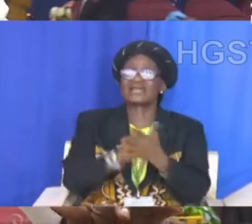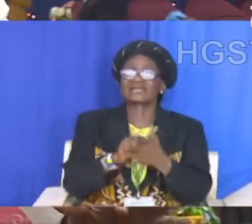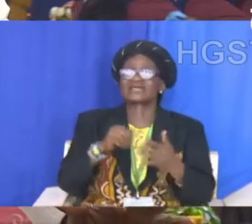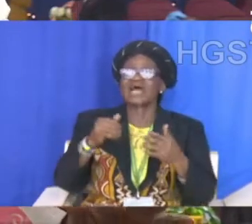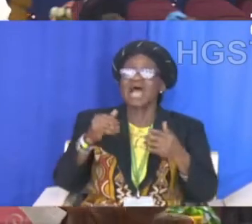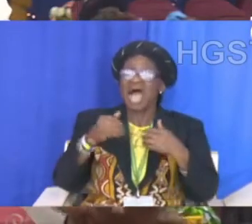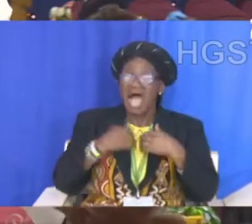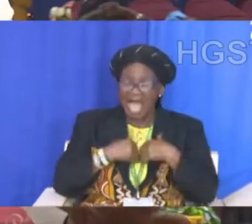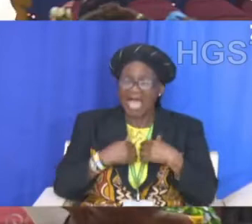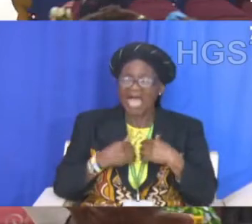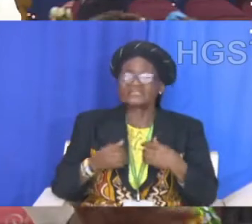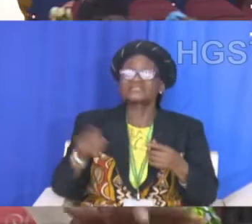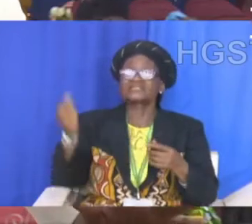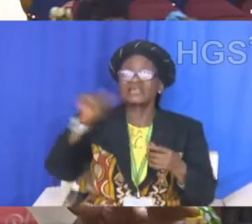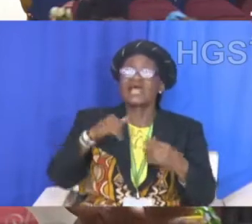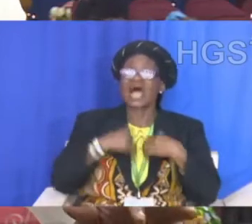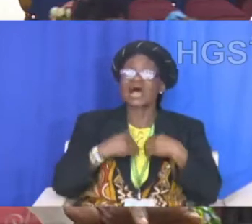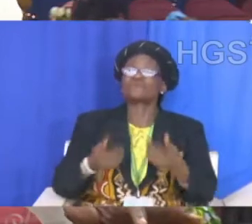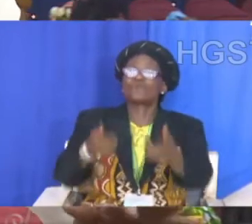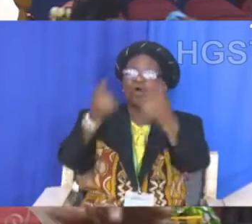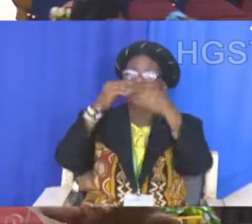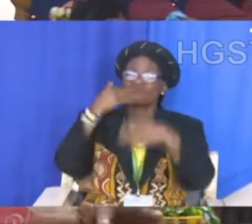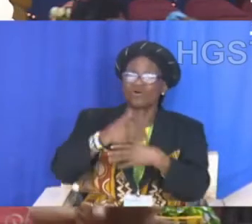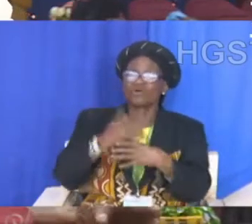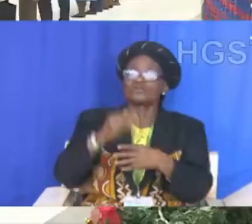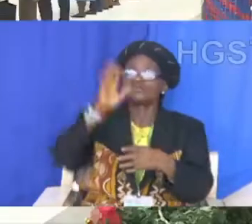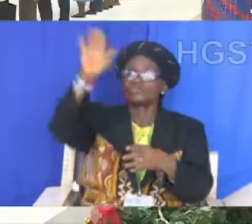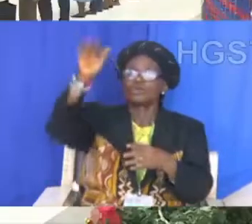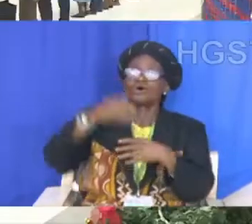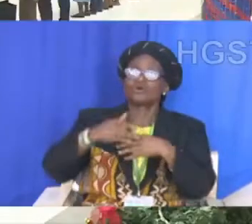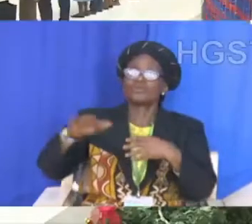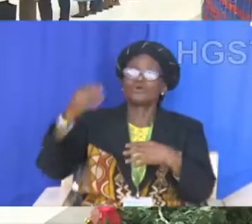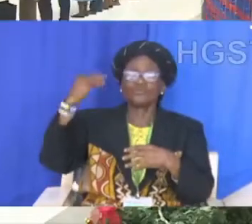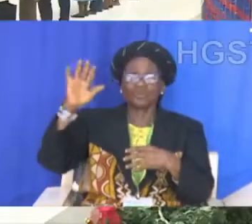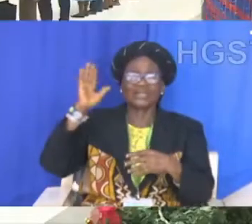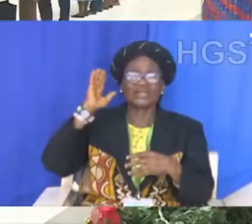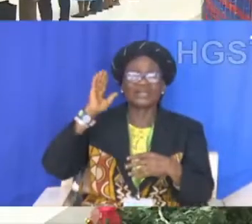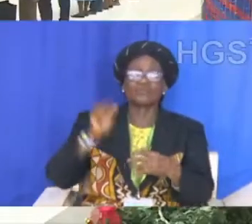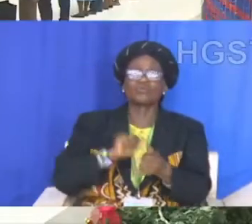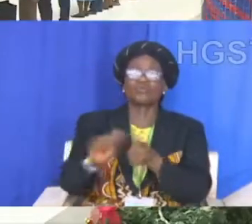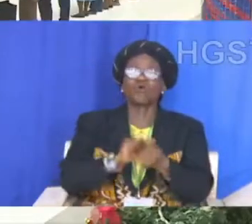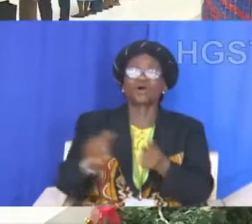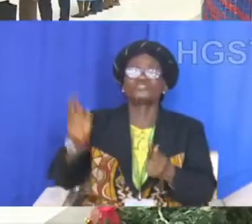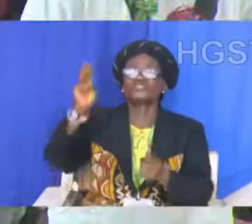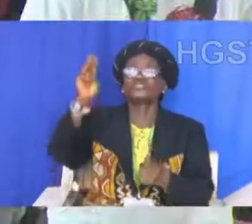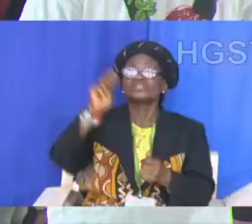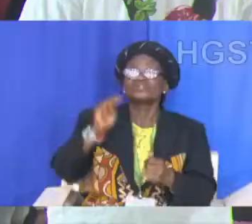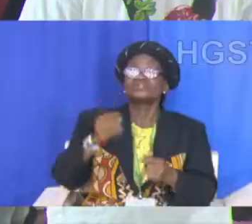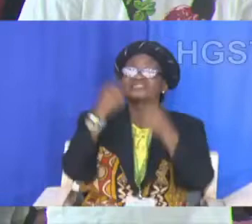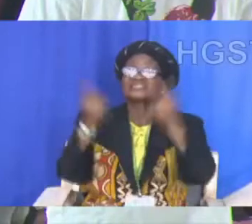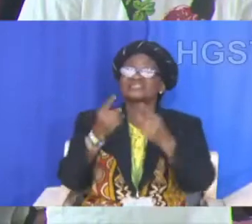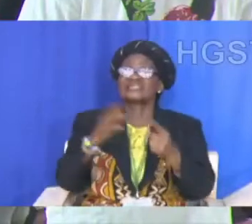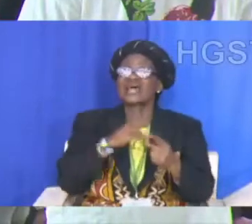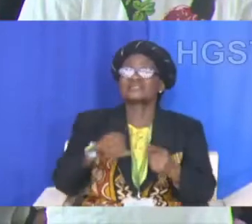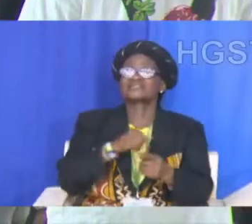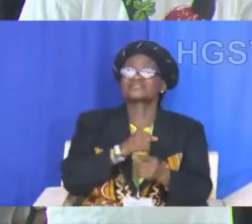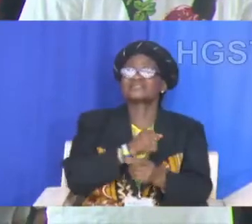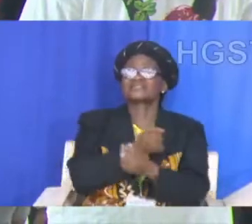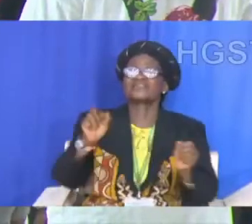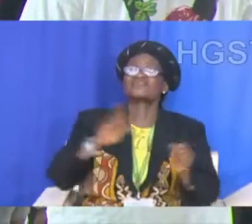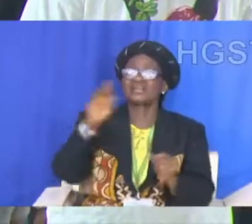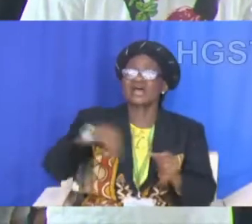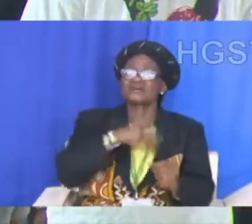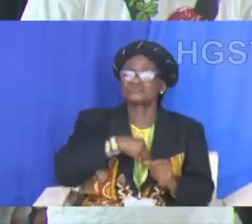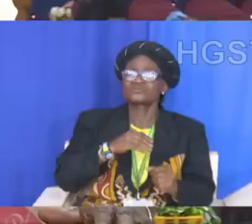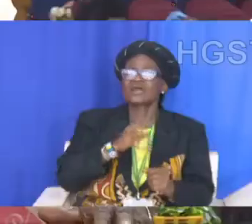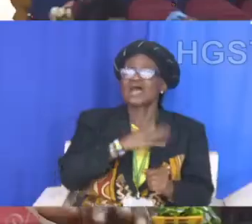forward, your blood will wash away their sins in Jesus' name. You will save their souls. You will write their names in the